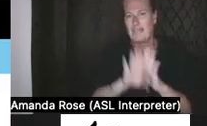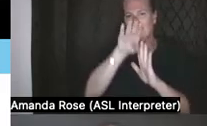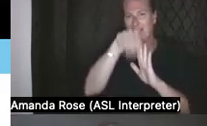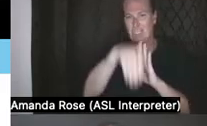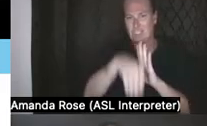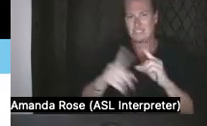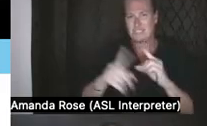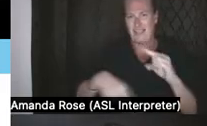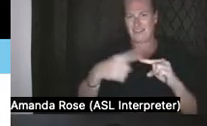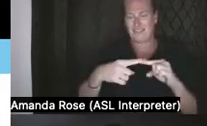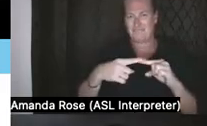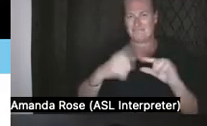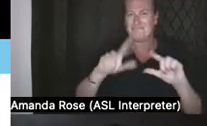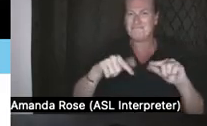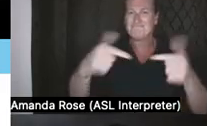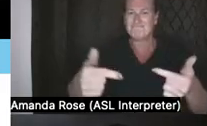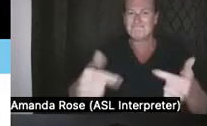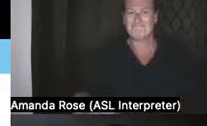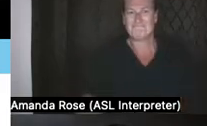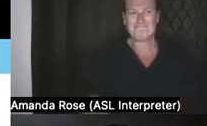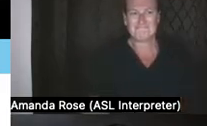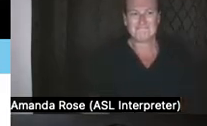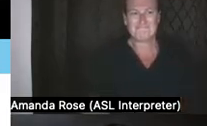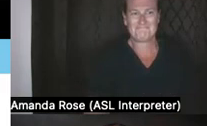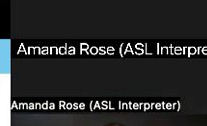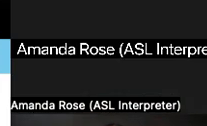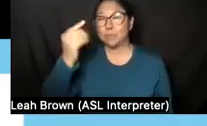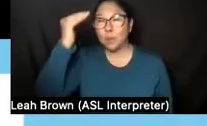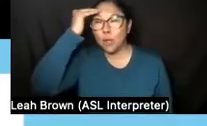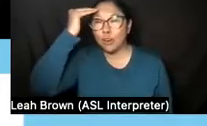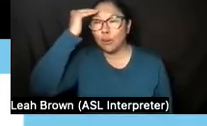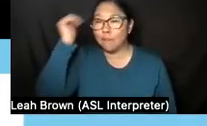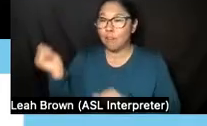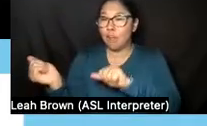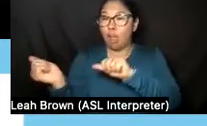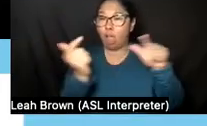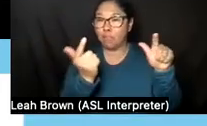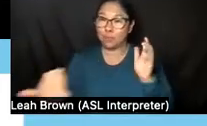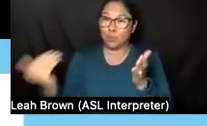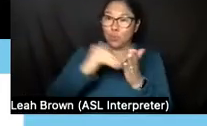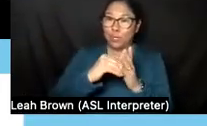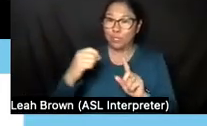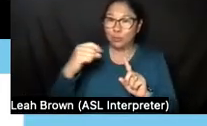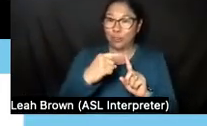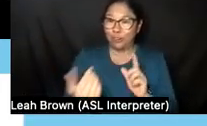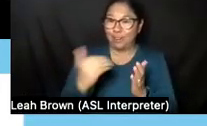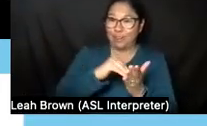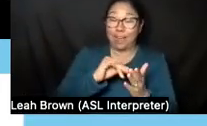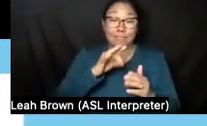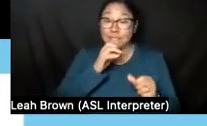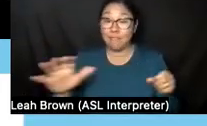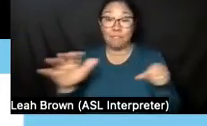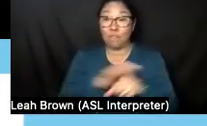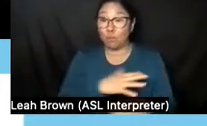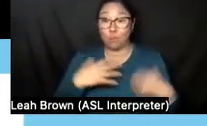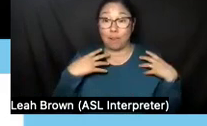And so that is something to be aware of. We all can get re-triggered very easily. So if we are not fully at the recovery stage and